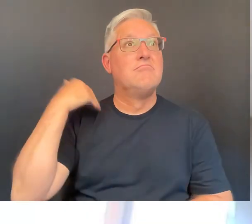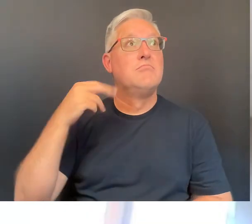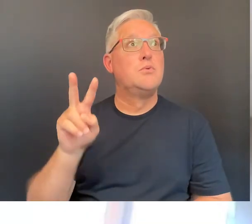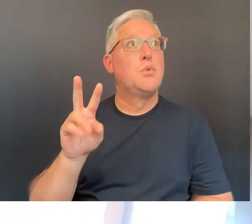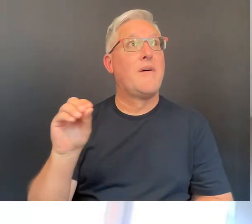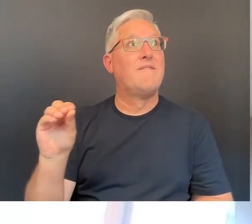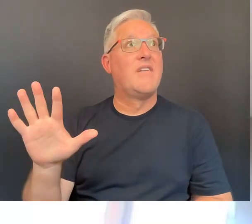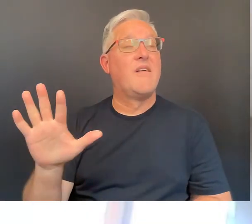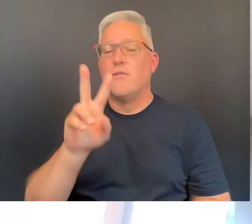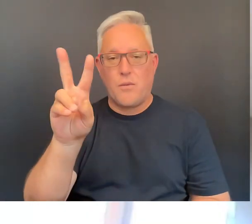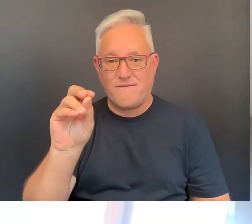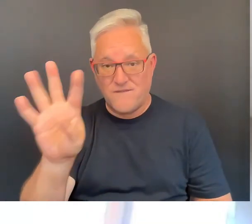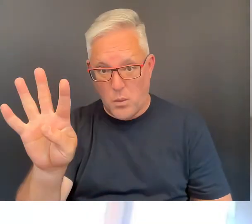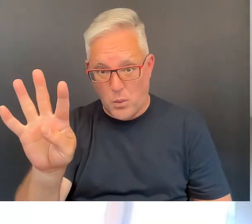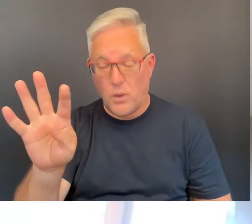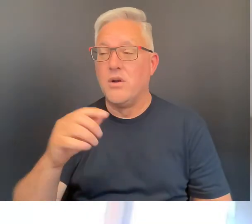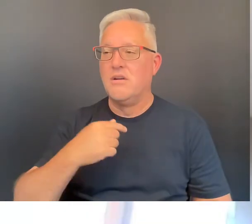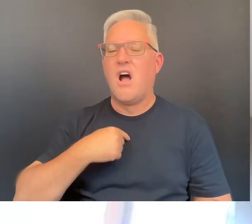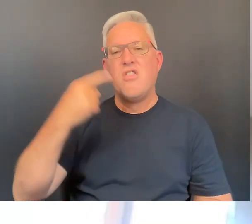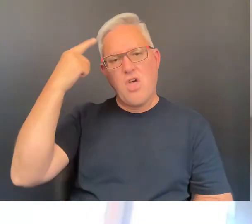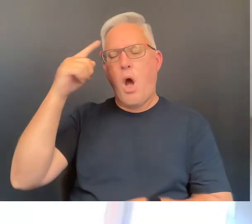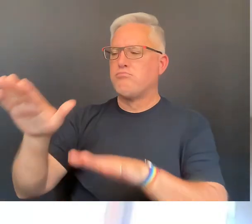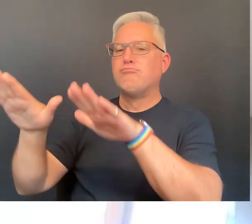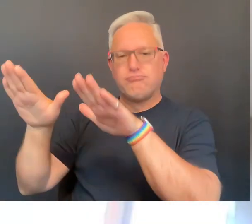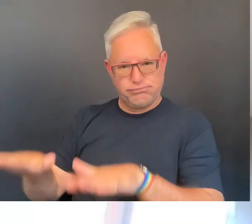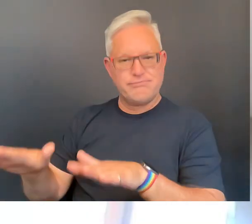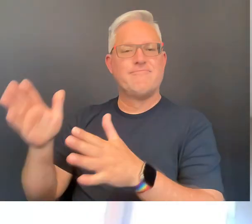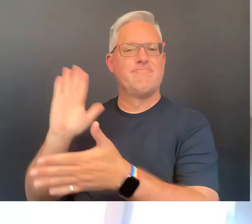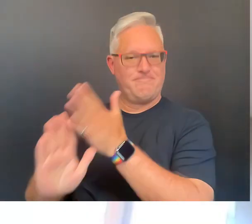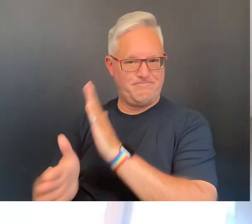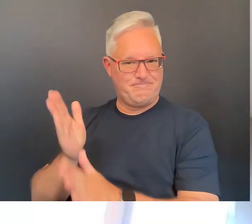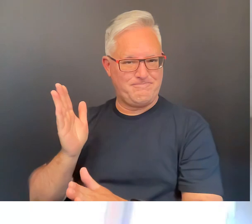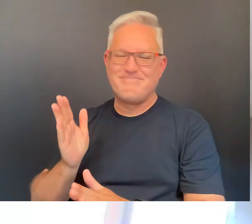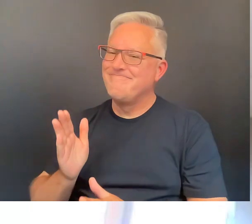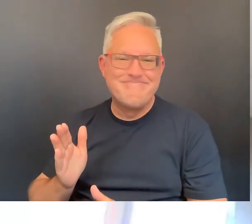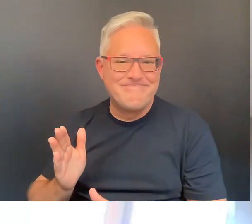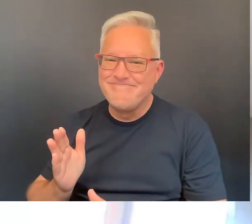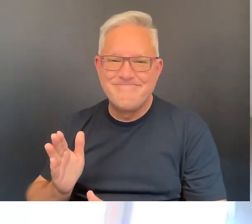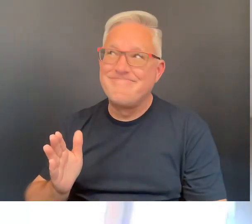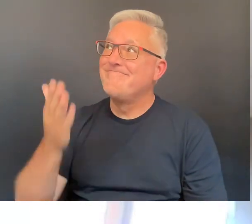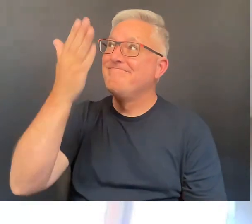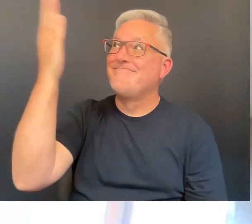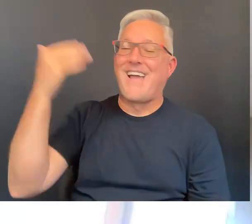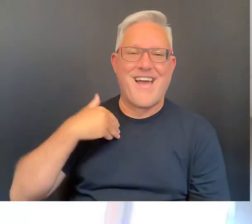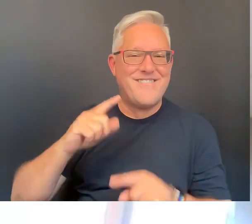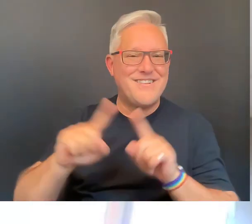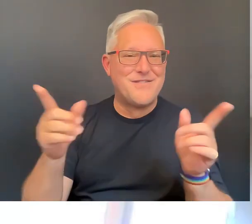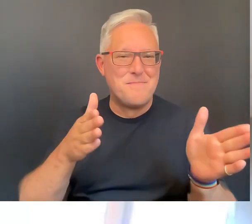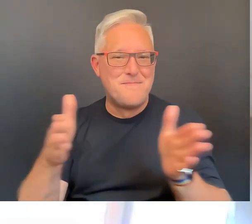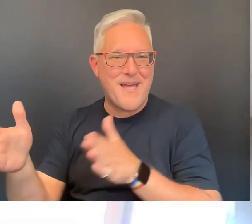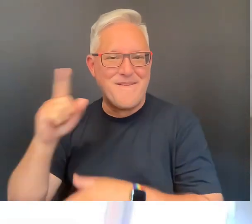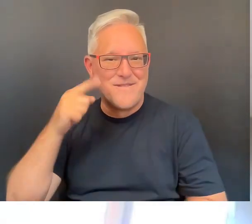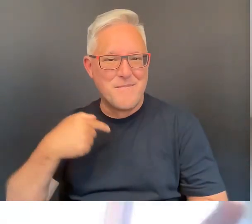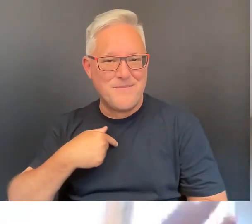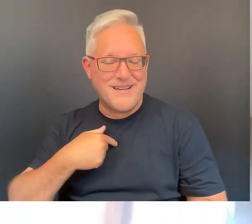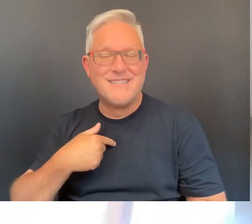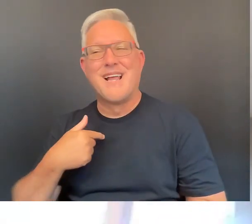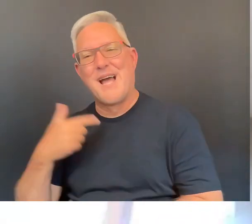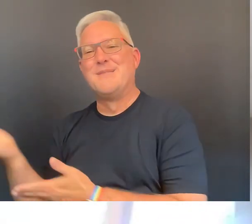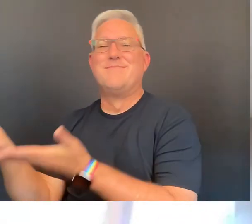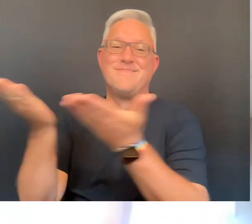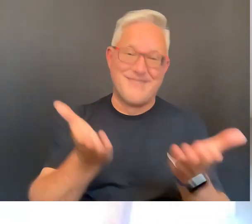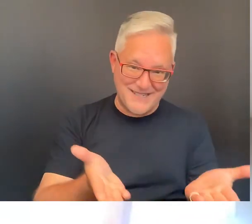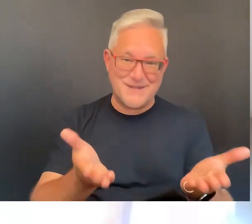2005, 4, it was for good. But no, God had different plans for me, and I'm here now with you all. So I did